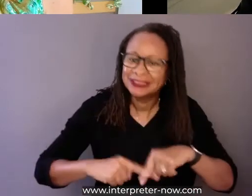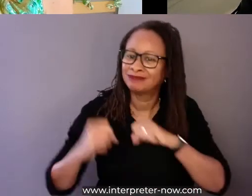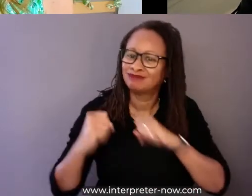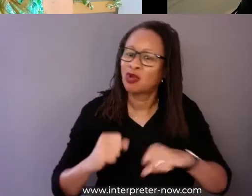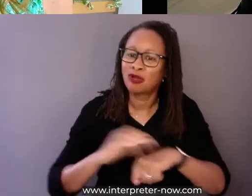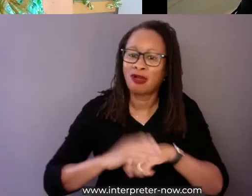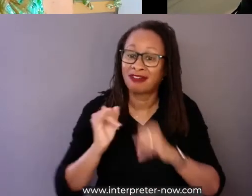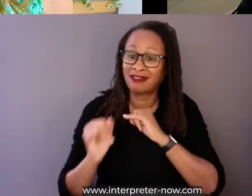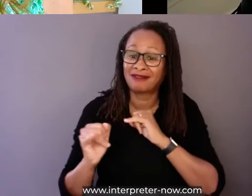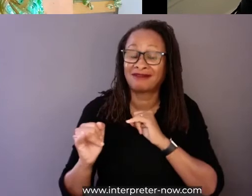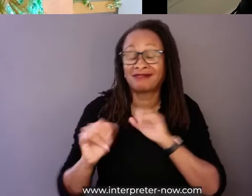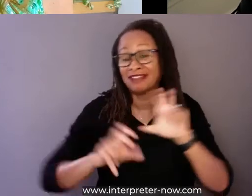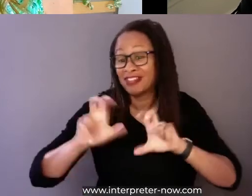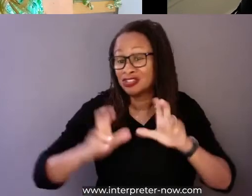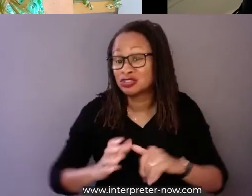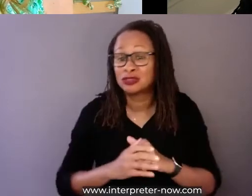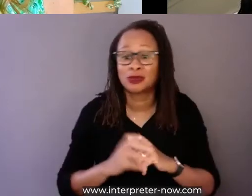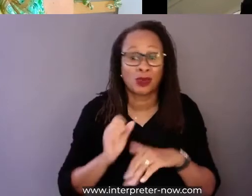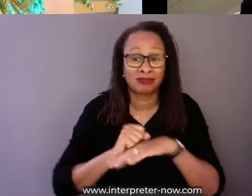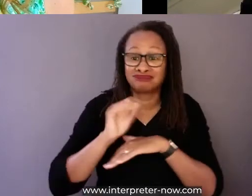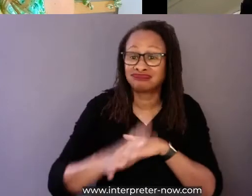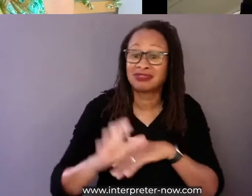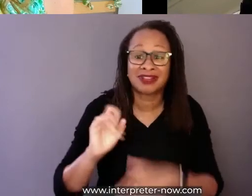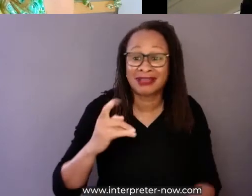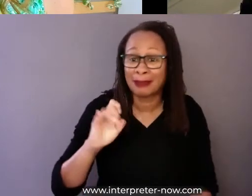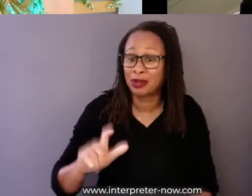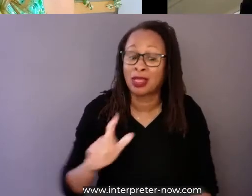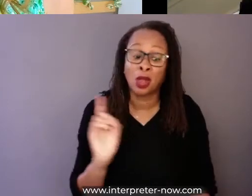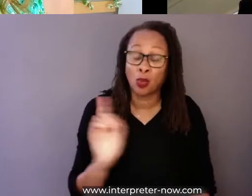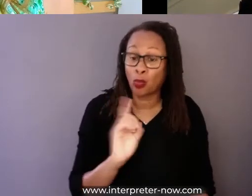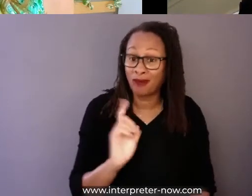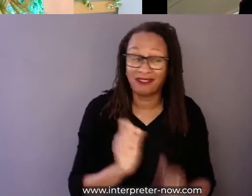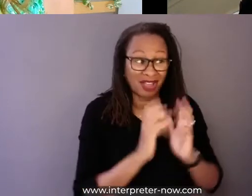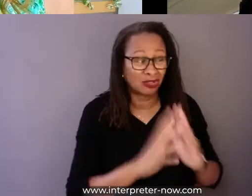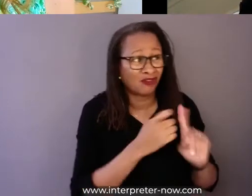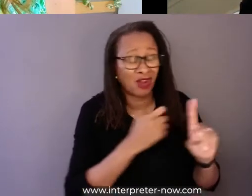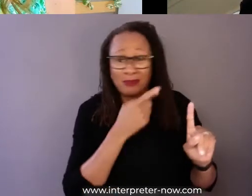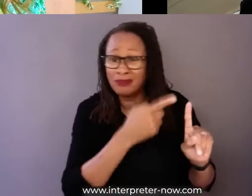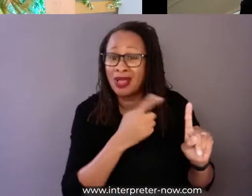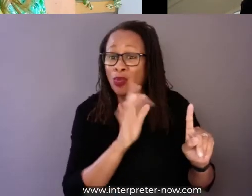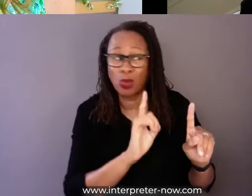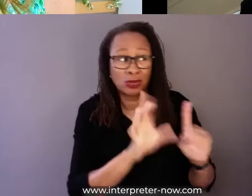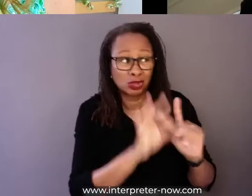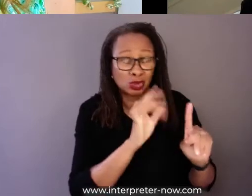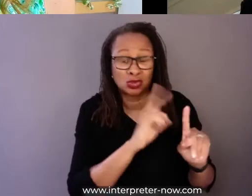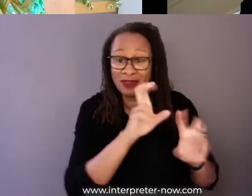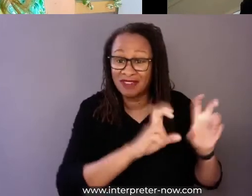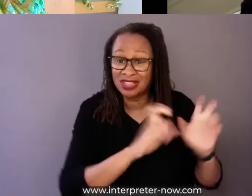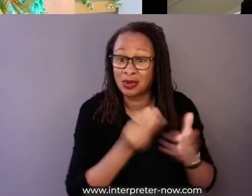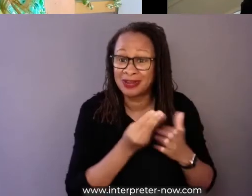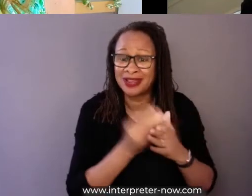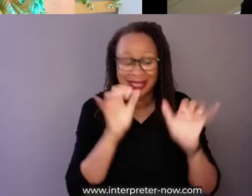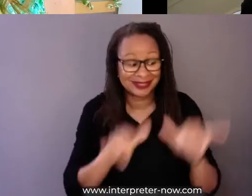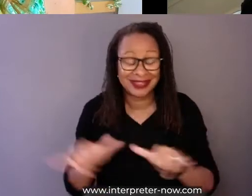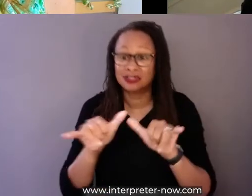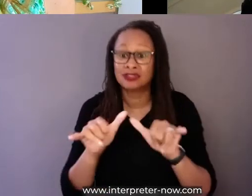where we are deploying capital, the founders that we are choosing to invest in, these standards that we need to hold them